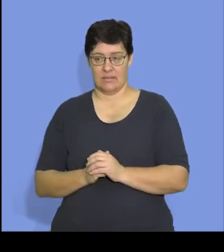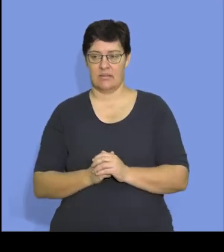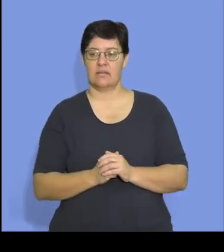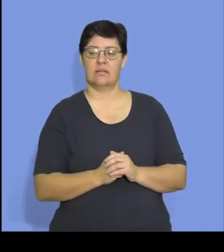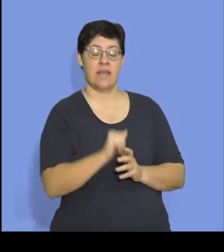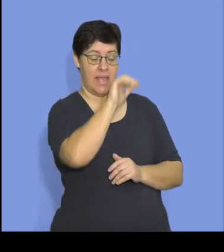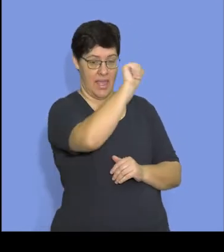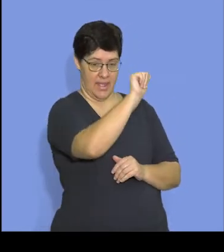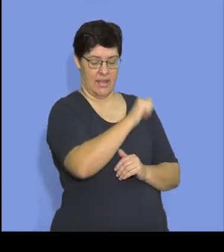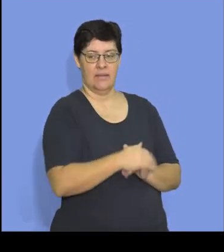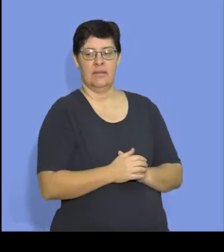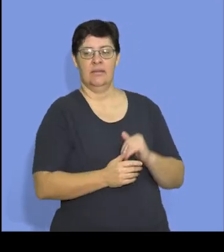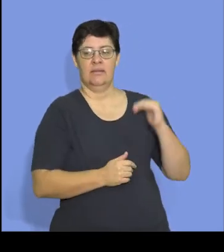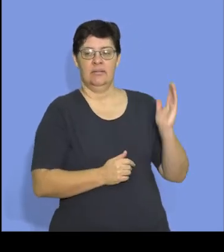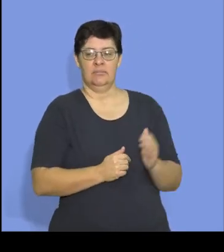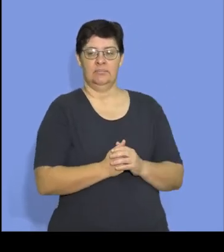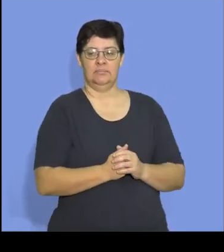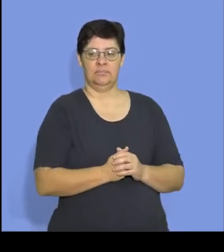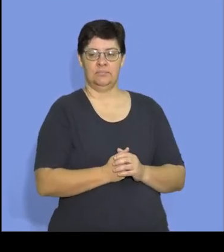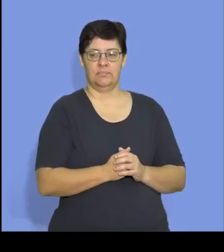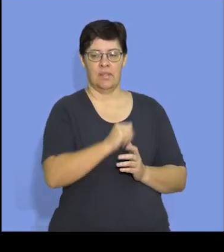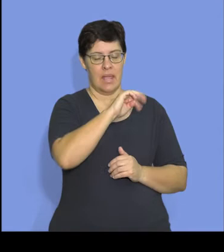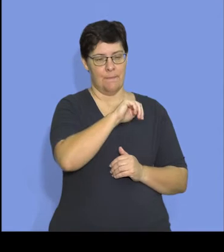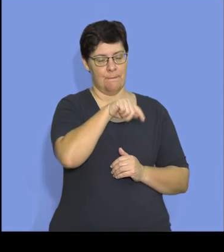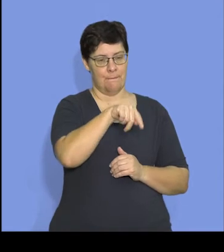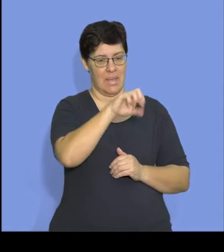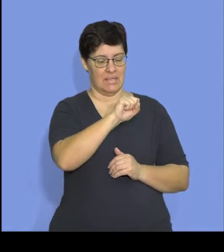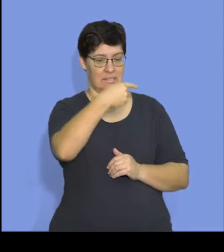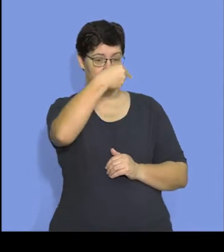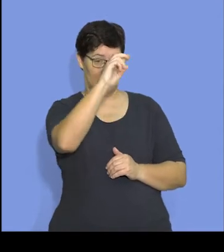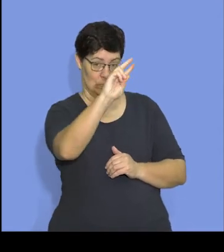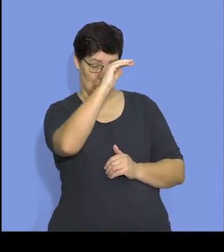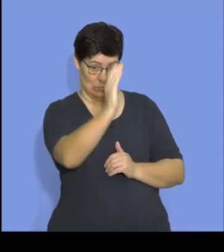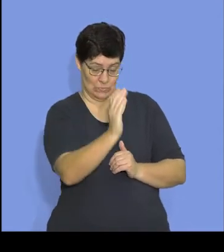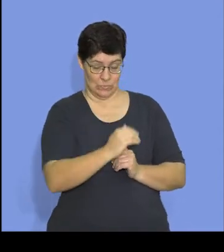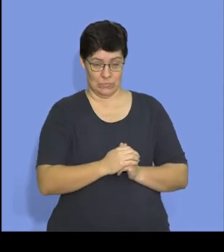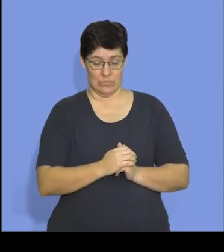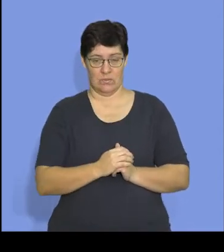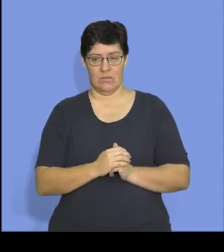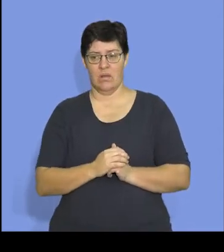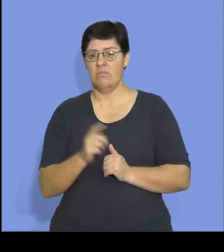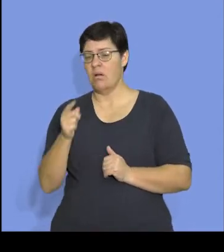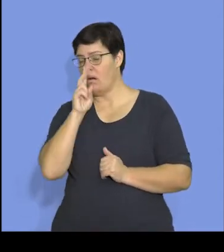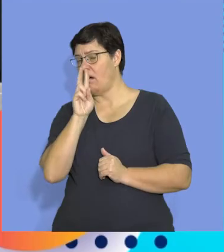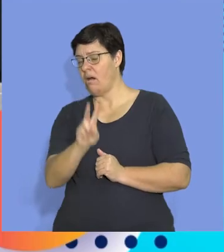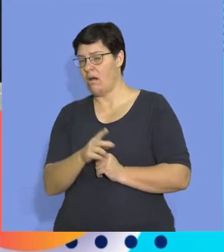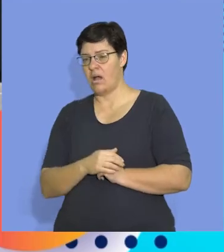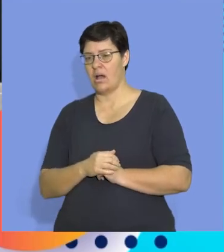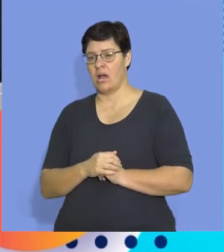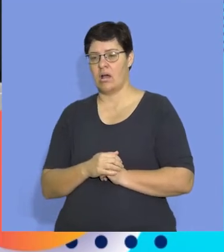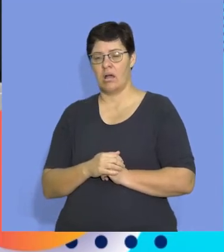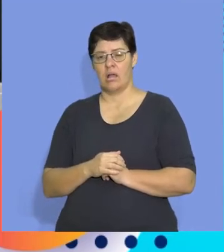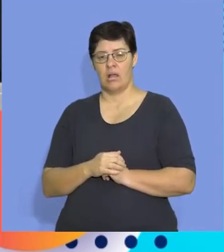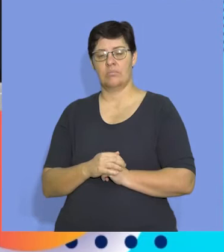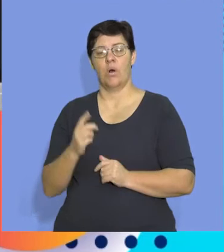acceleration. Now, I'm hoping what you guys have noticed every time I do one of these sketch graphs is I